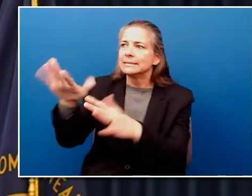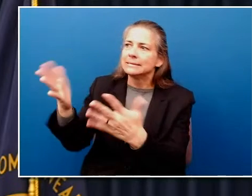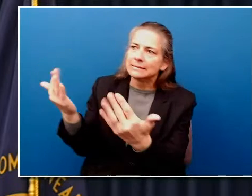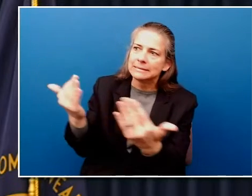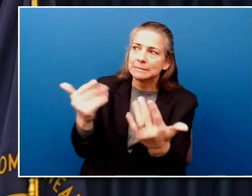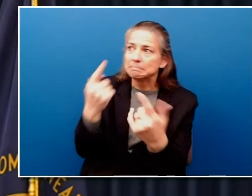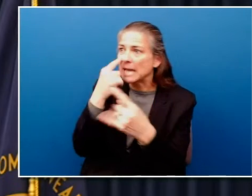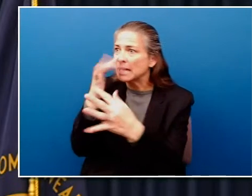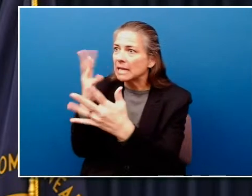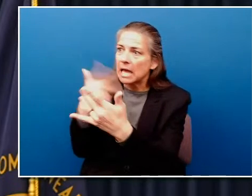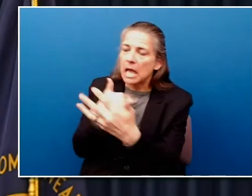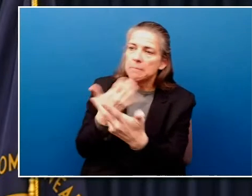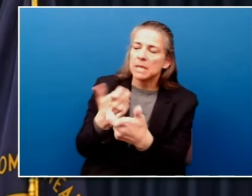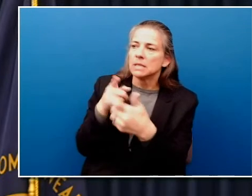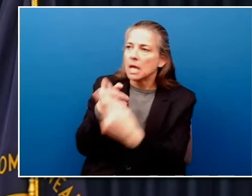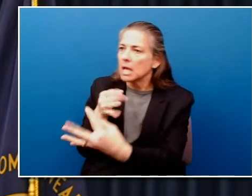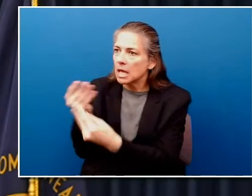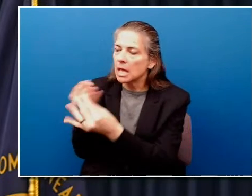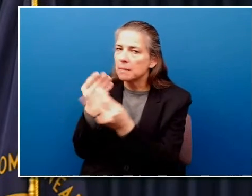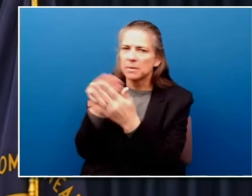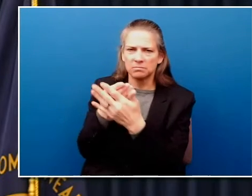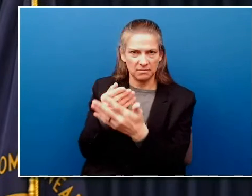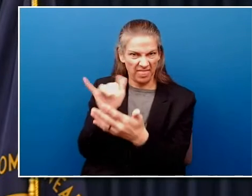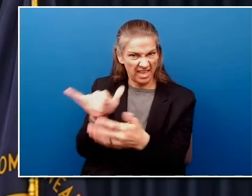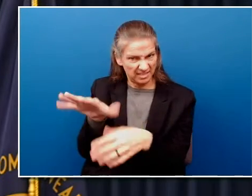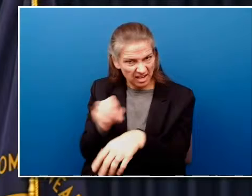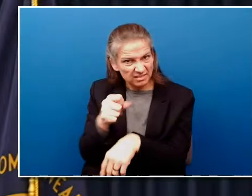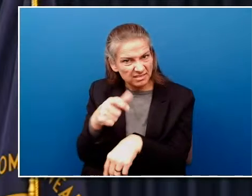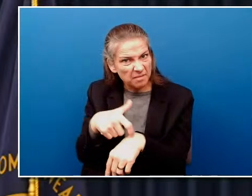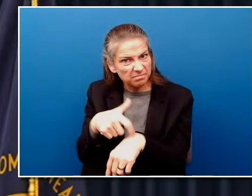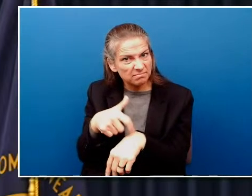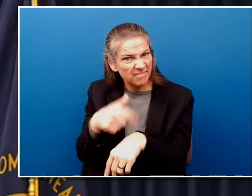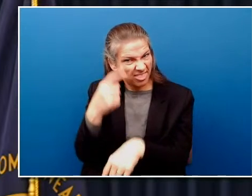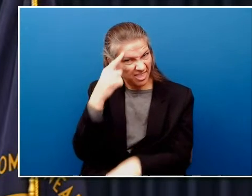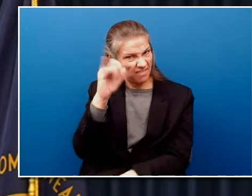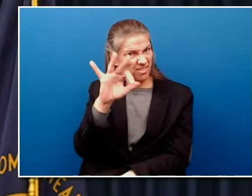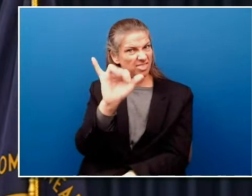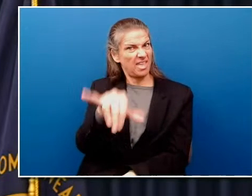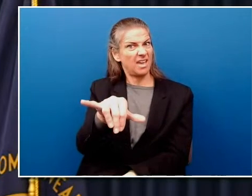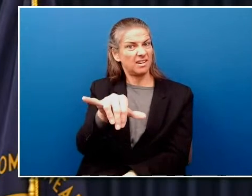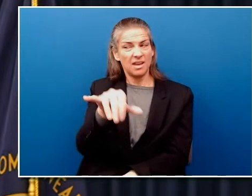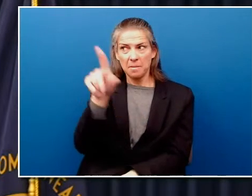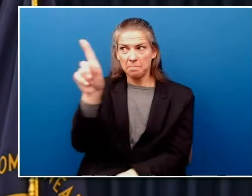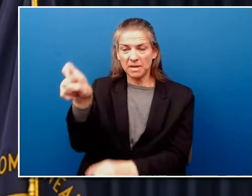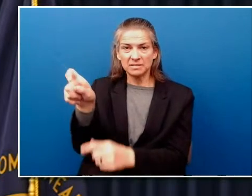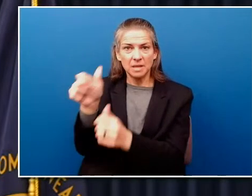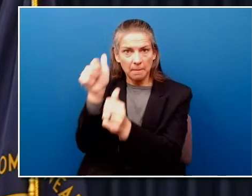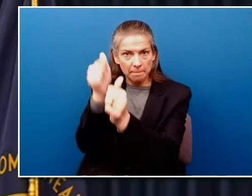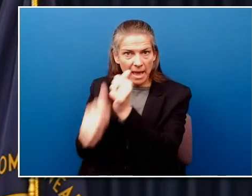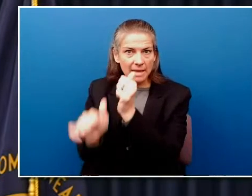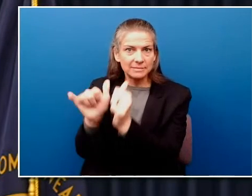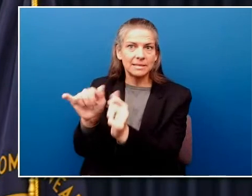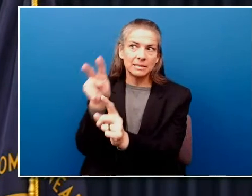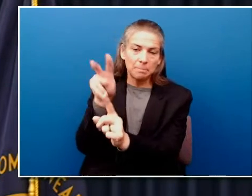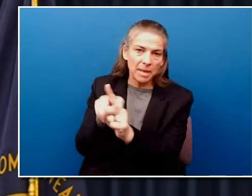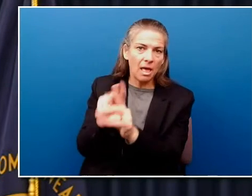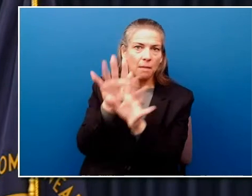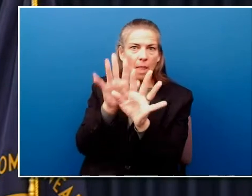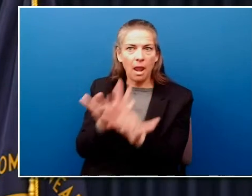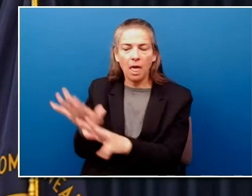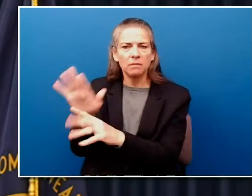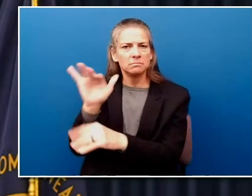simply respond. And think about how long that takes and how long a bill takes to pass. Those are precious moments